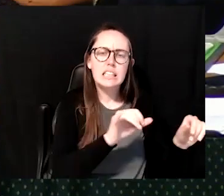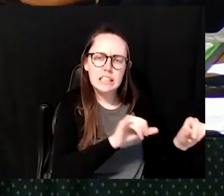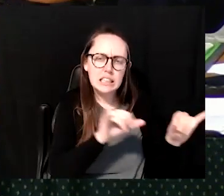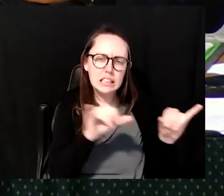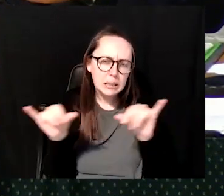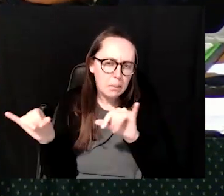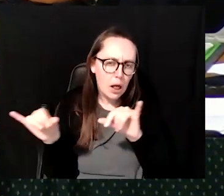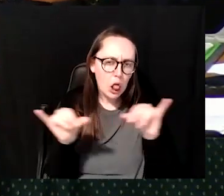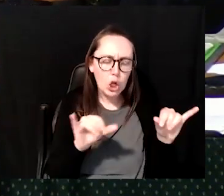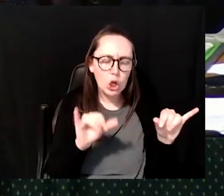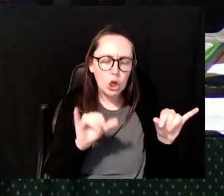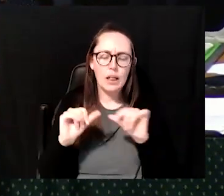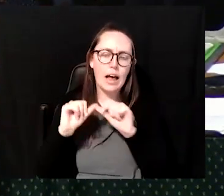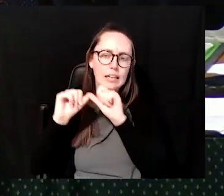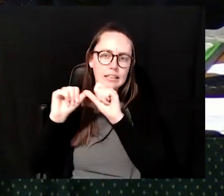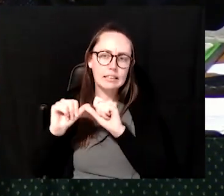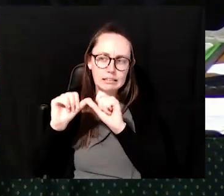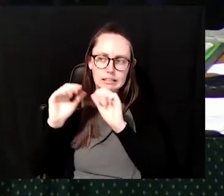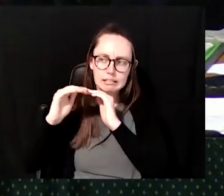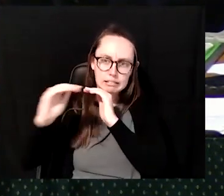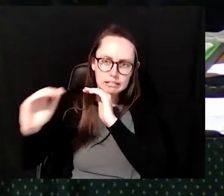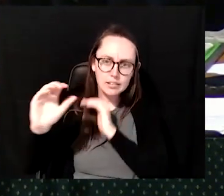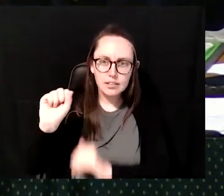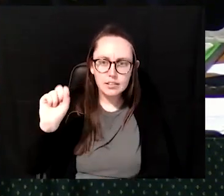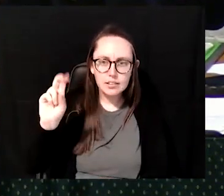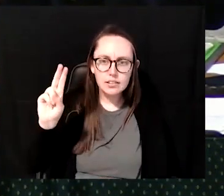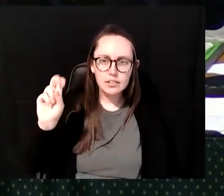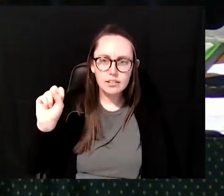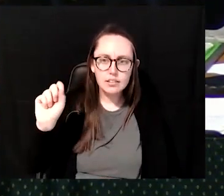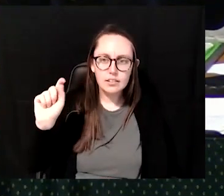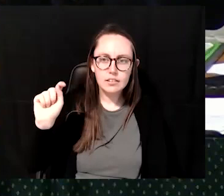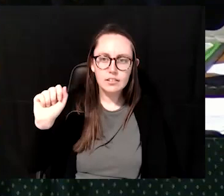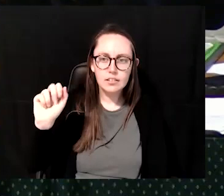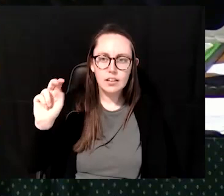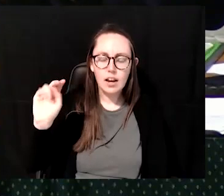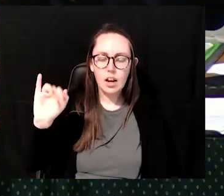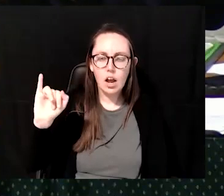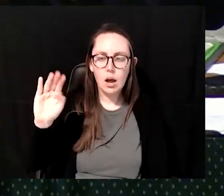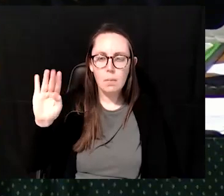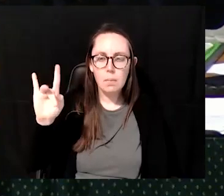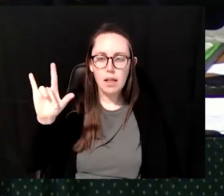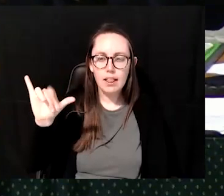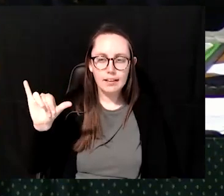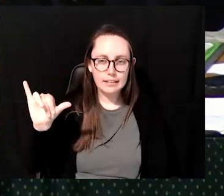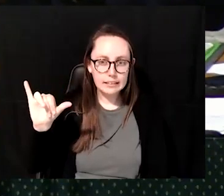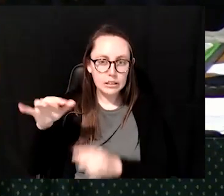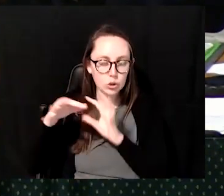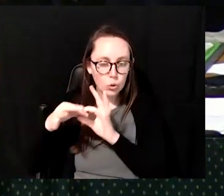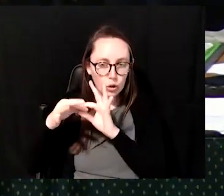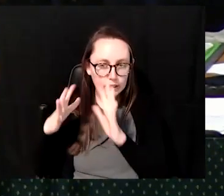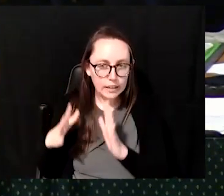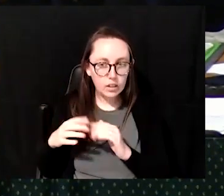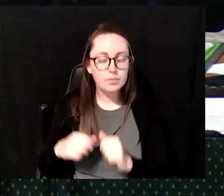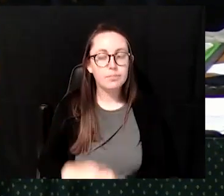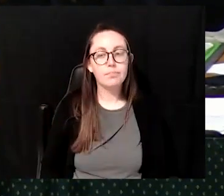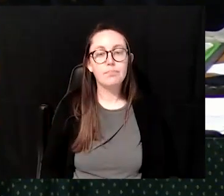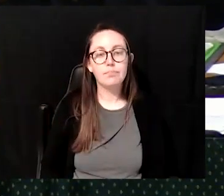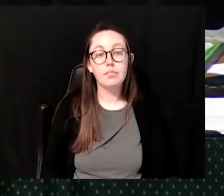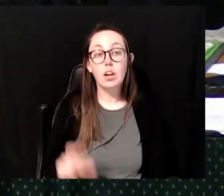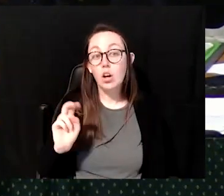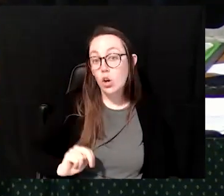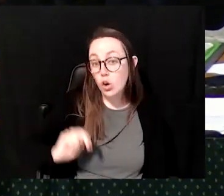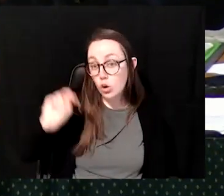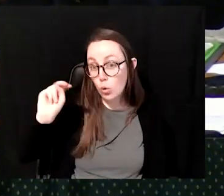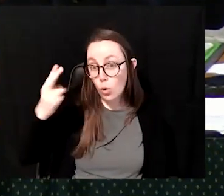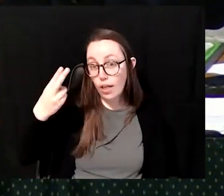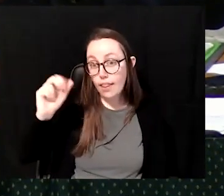a conversation we had a number of years back Northampton has a Department of Community Care that is trying to do the same sort of